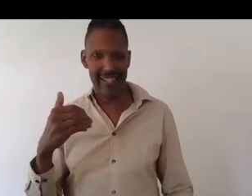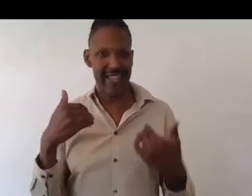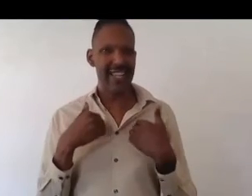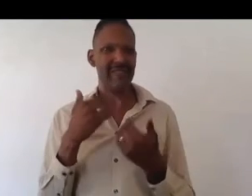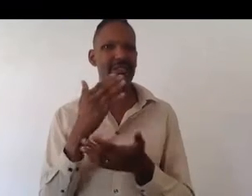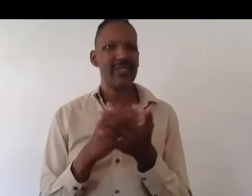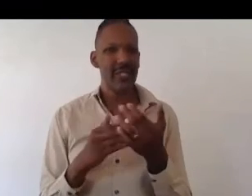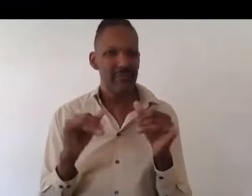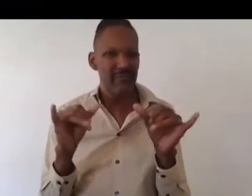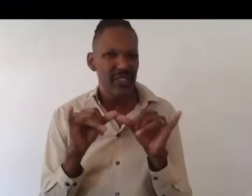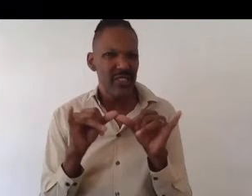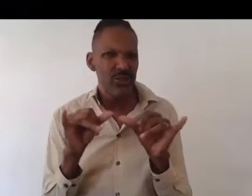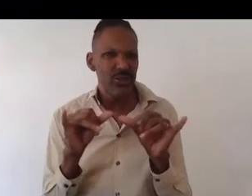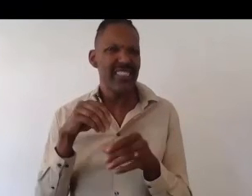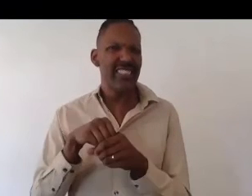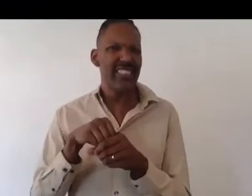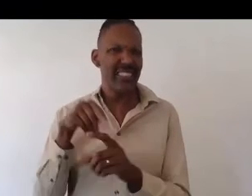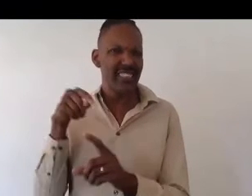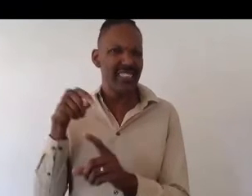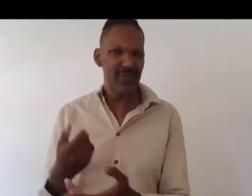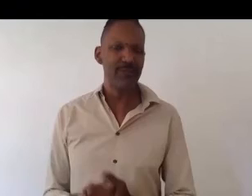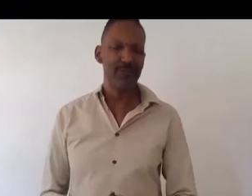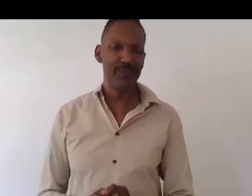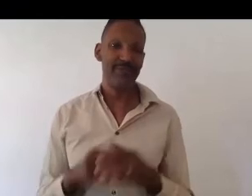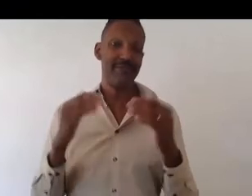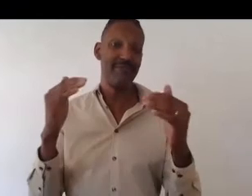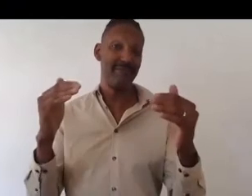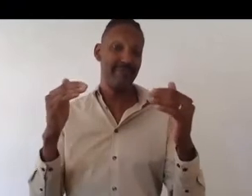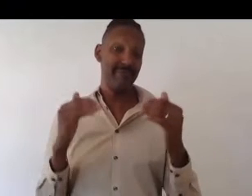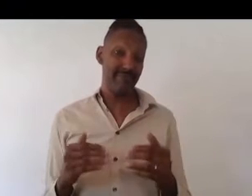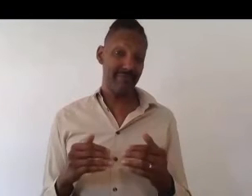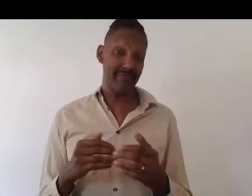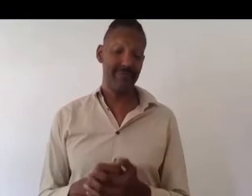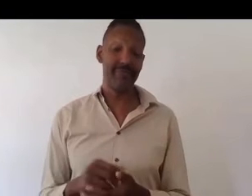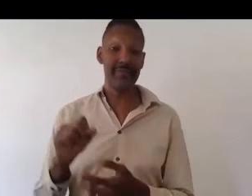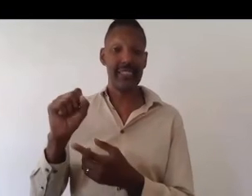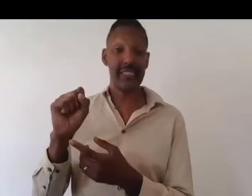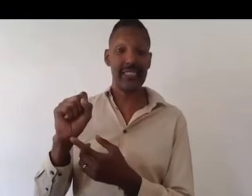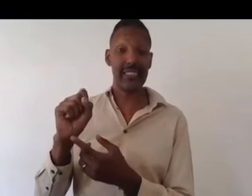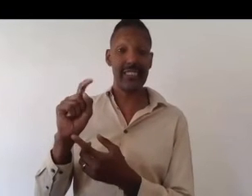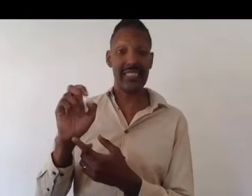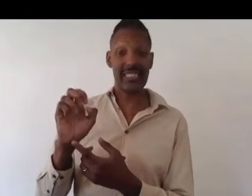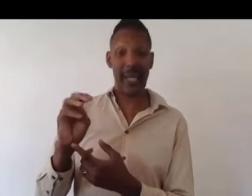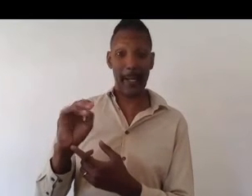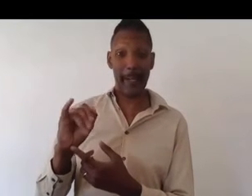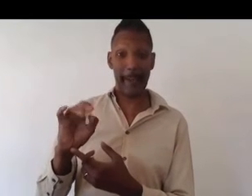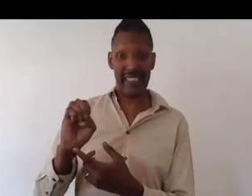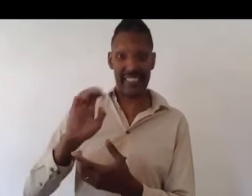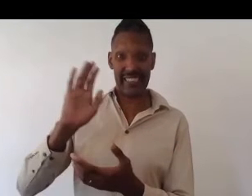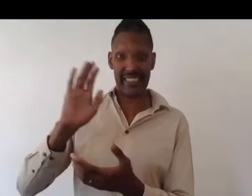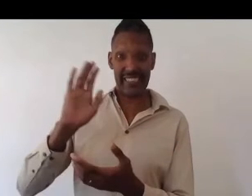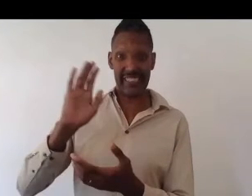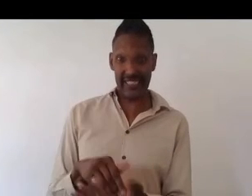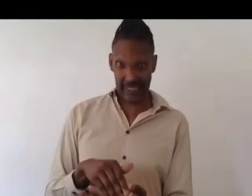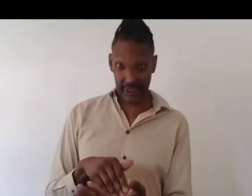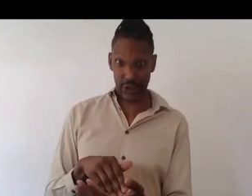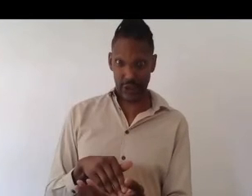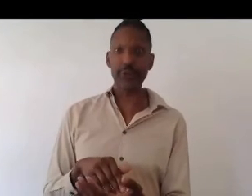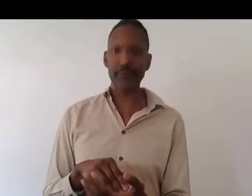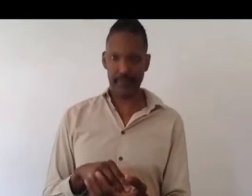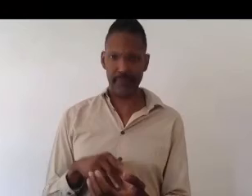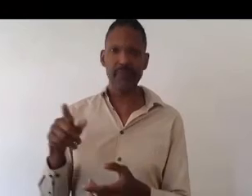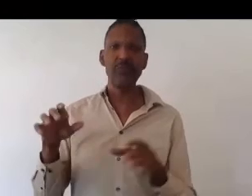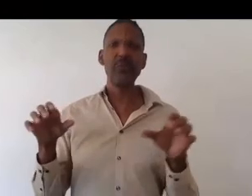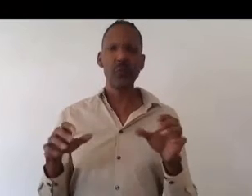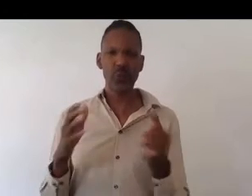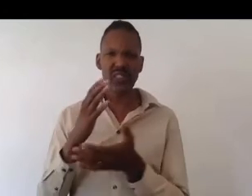for example. And here are some of the STEM storybook research that STEMI has started to think about reading with children with